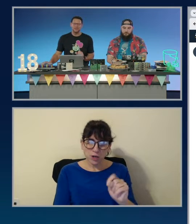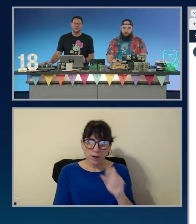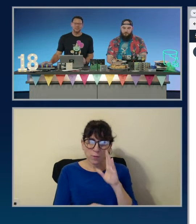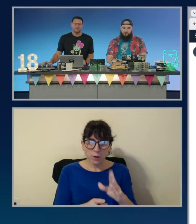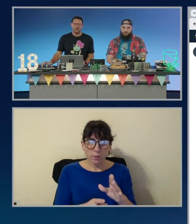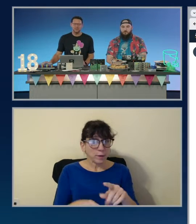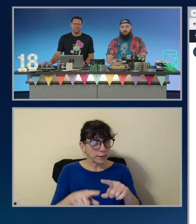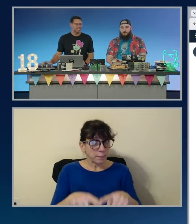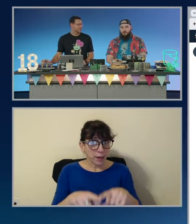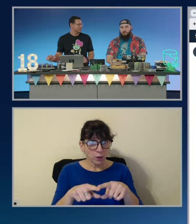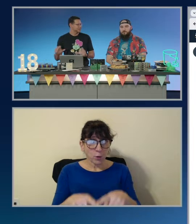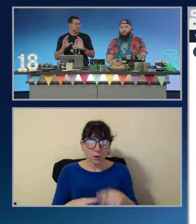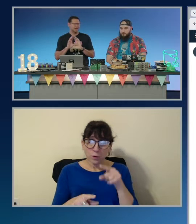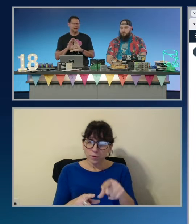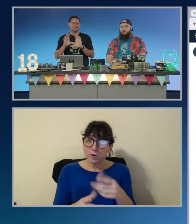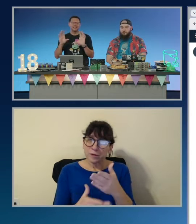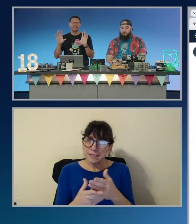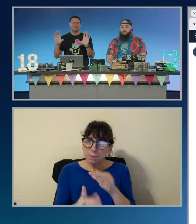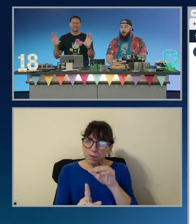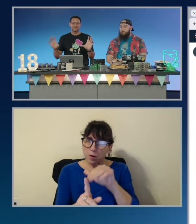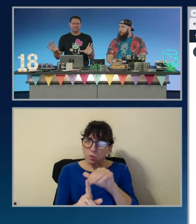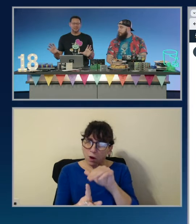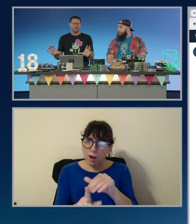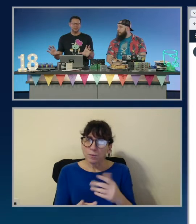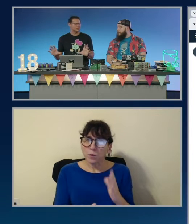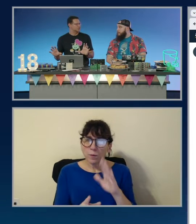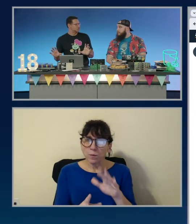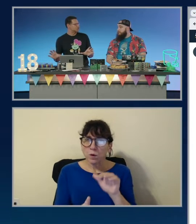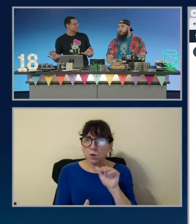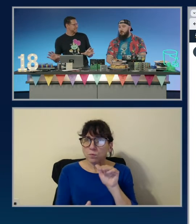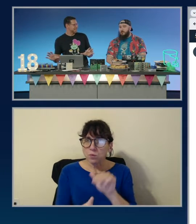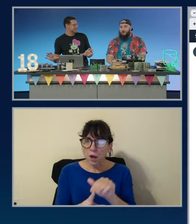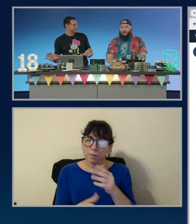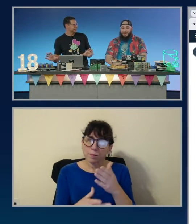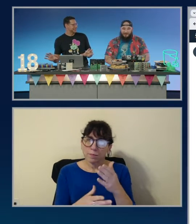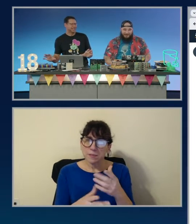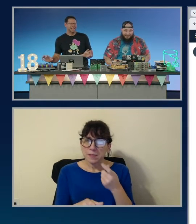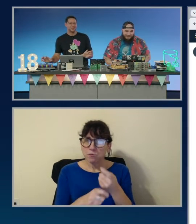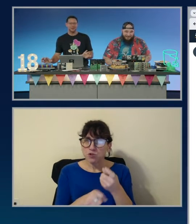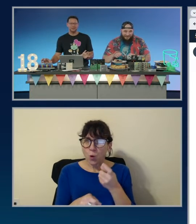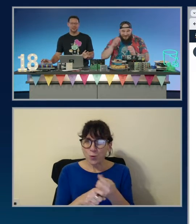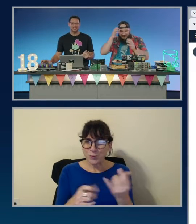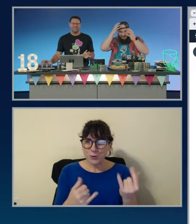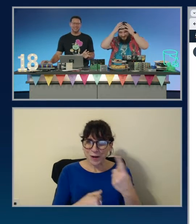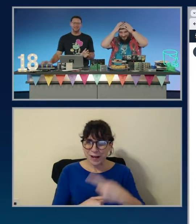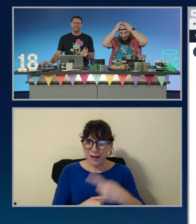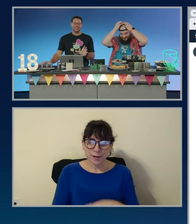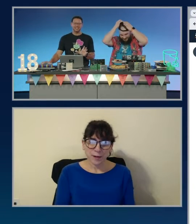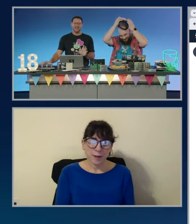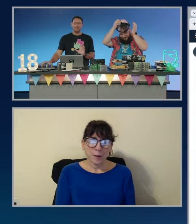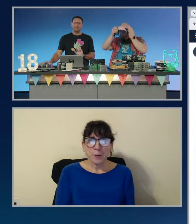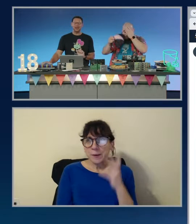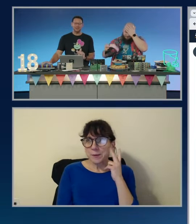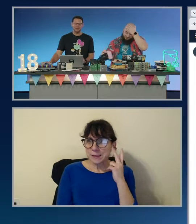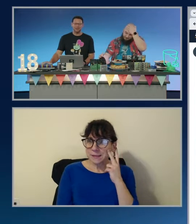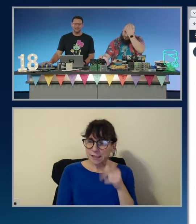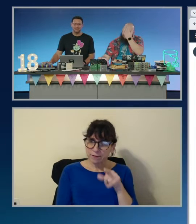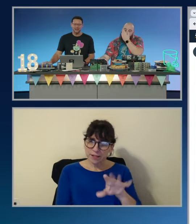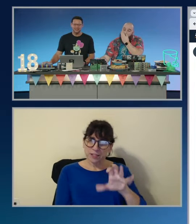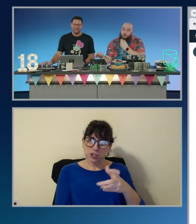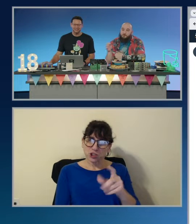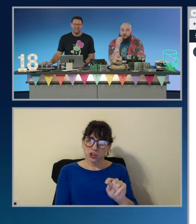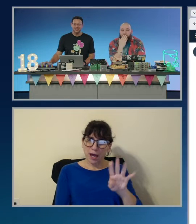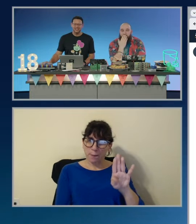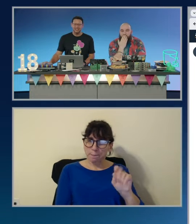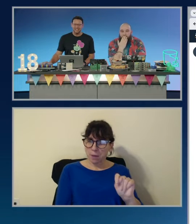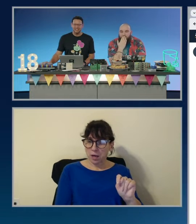you for some of these prompts because we're gonna prompt Yep. some jokes today. Okay. We're gonna see if this chat bot that we're